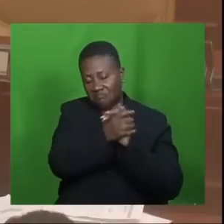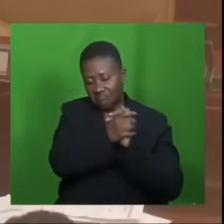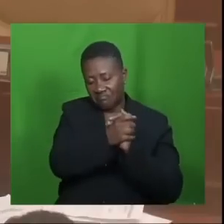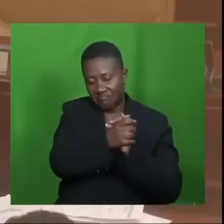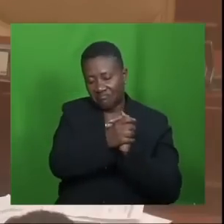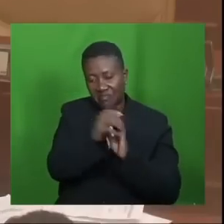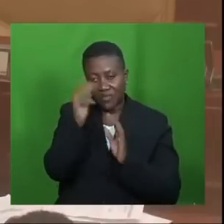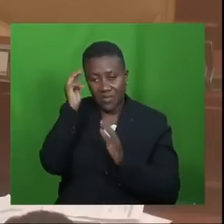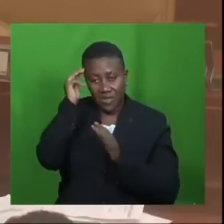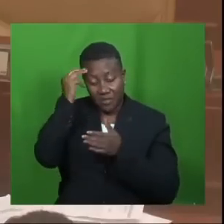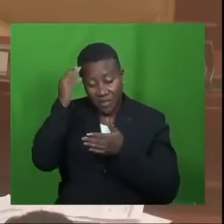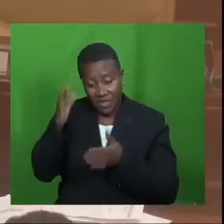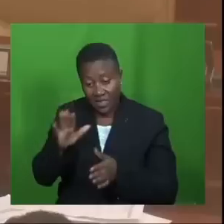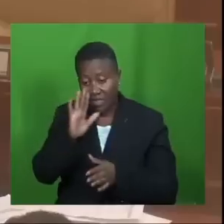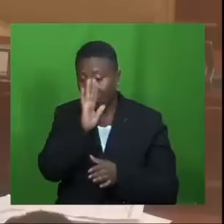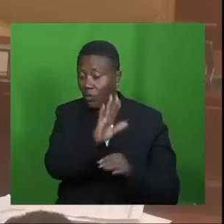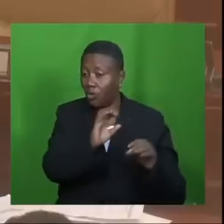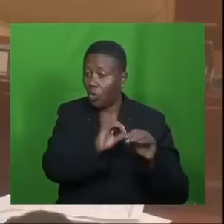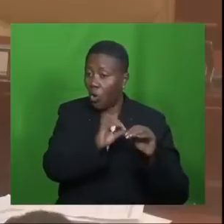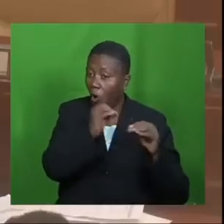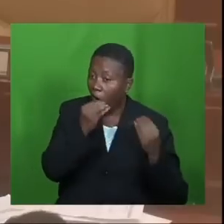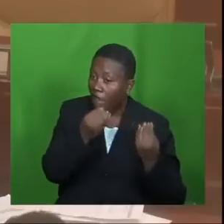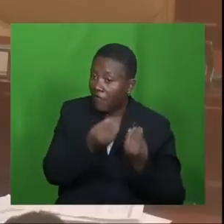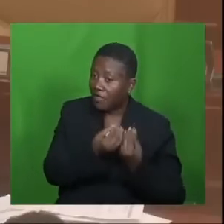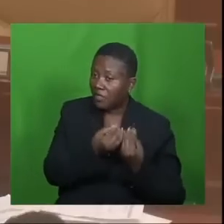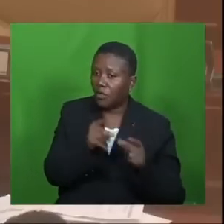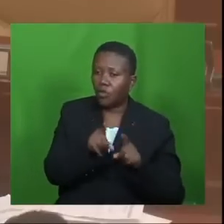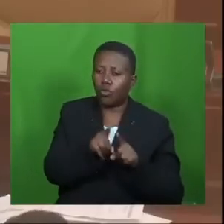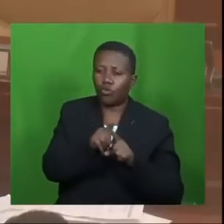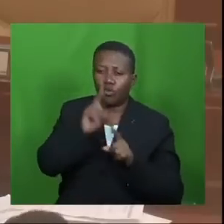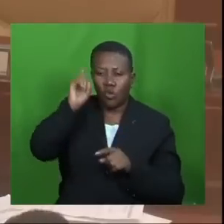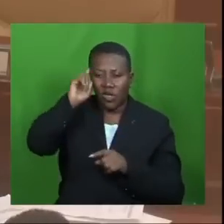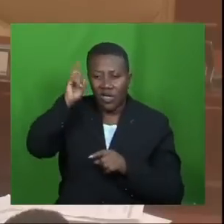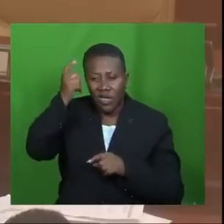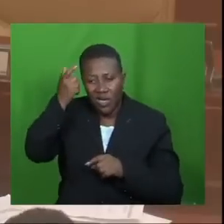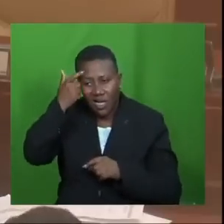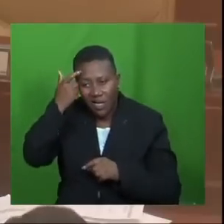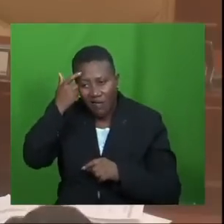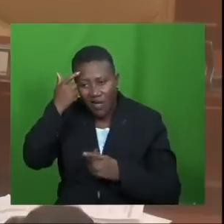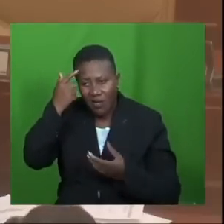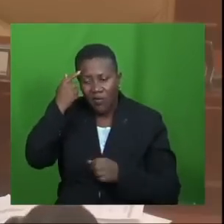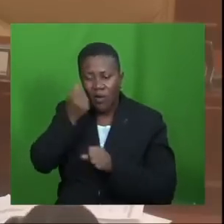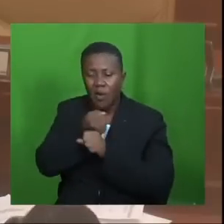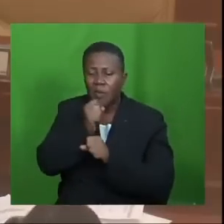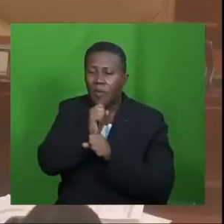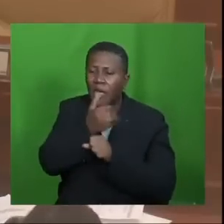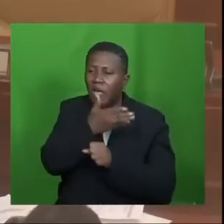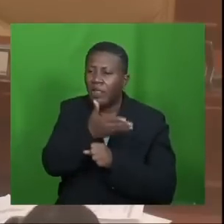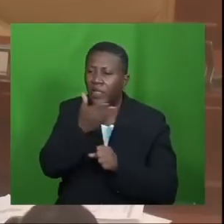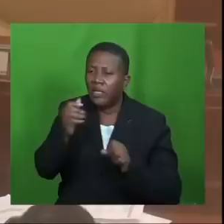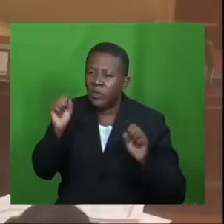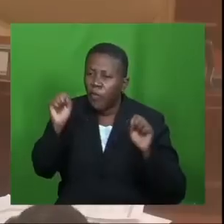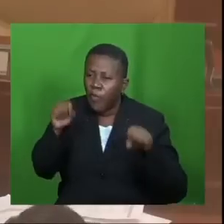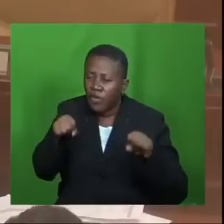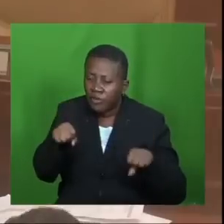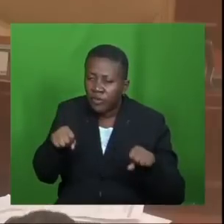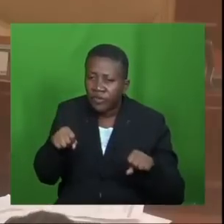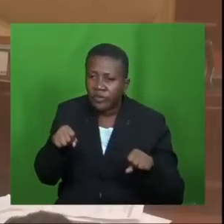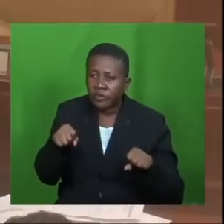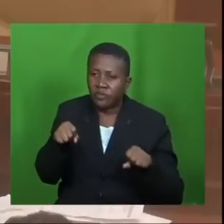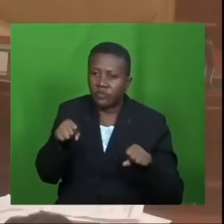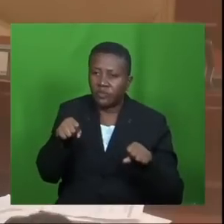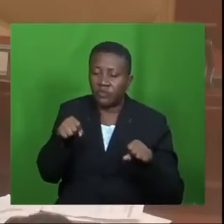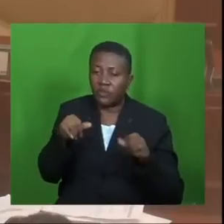his ministry, and for that matter, the government, for putting everything in place to ensure that the team had very